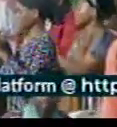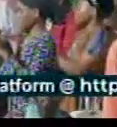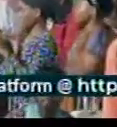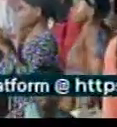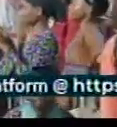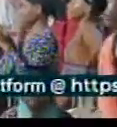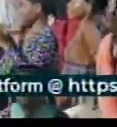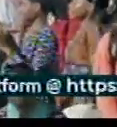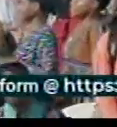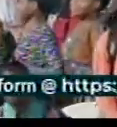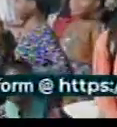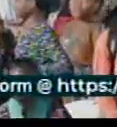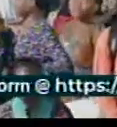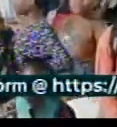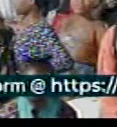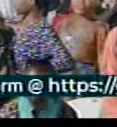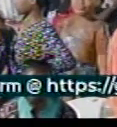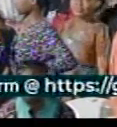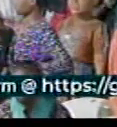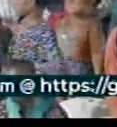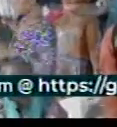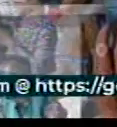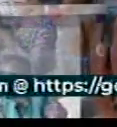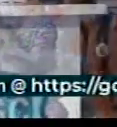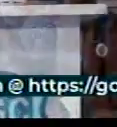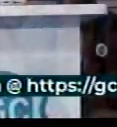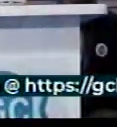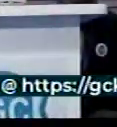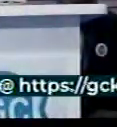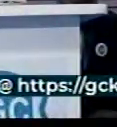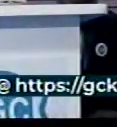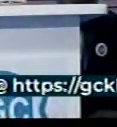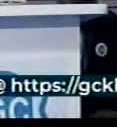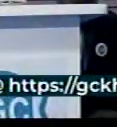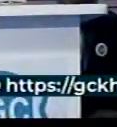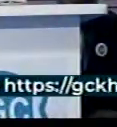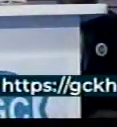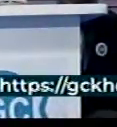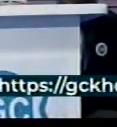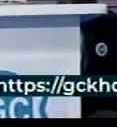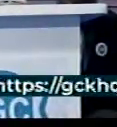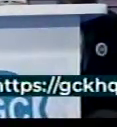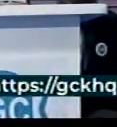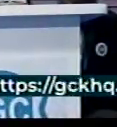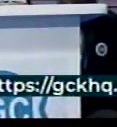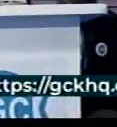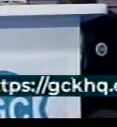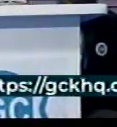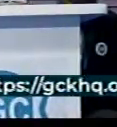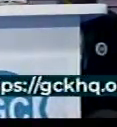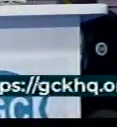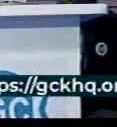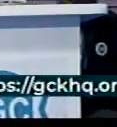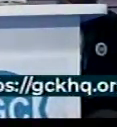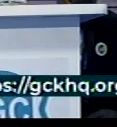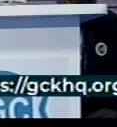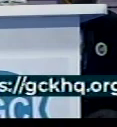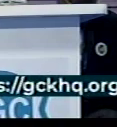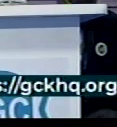Praise the Lord. Let us praise Jehovah. Praise the Lord.